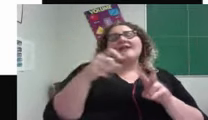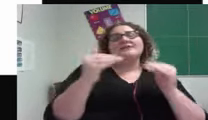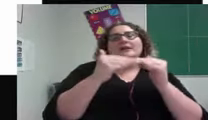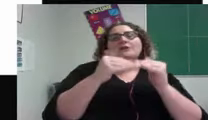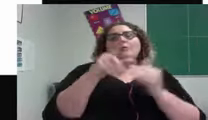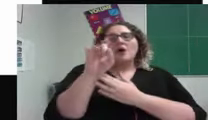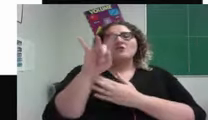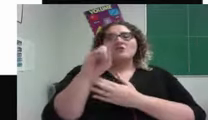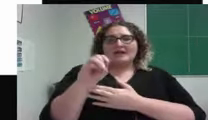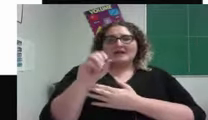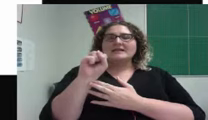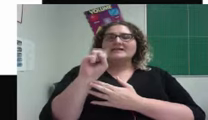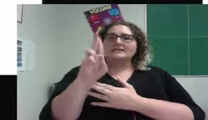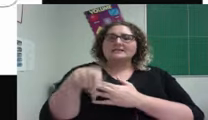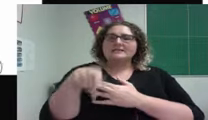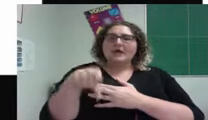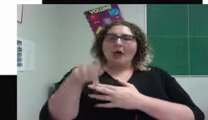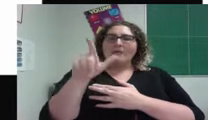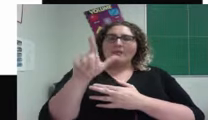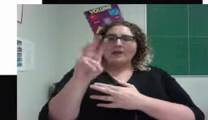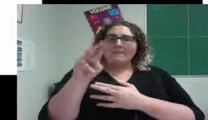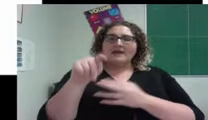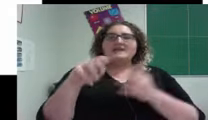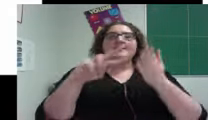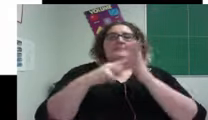be congruent to each other.